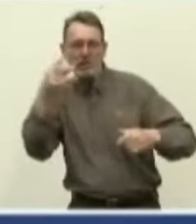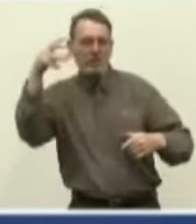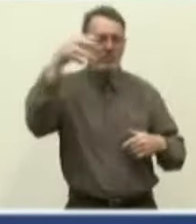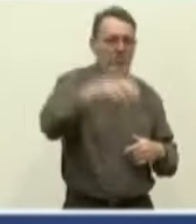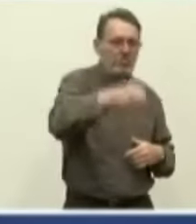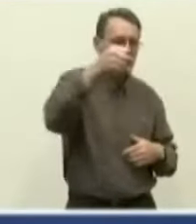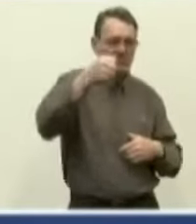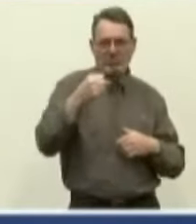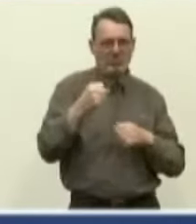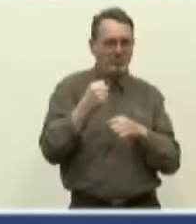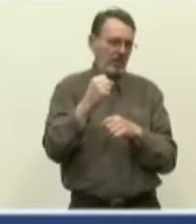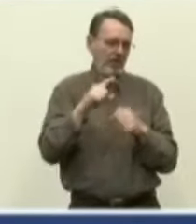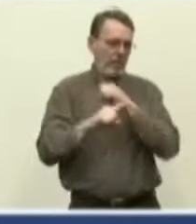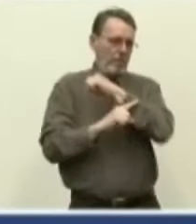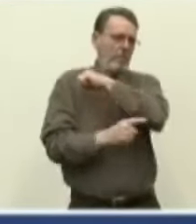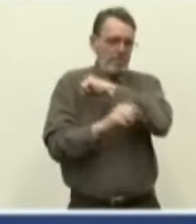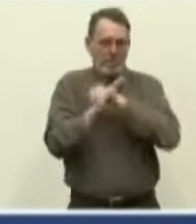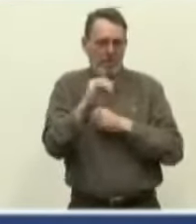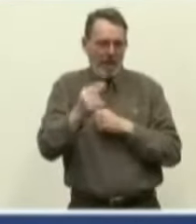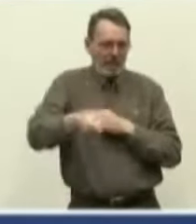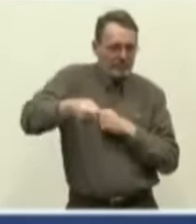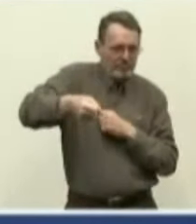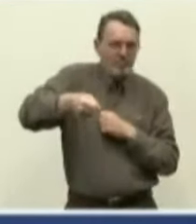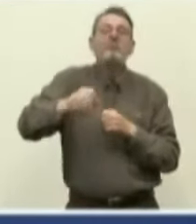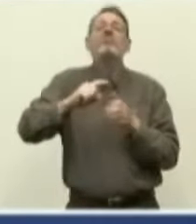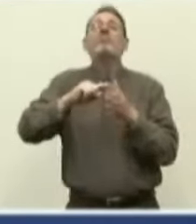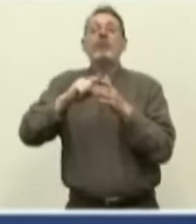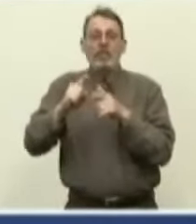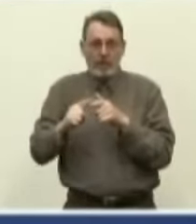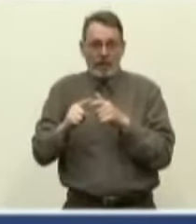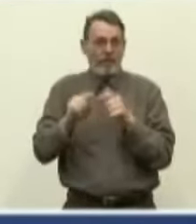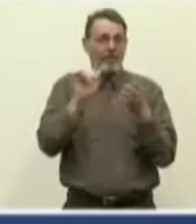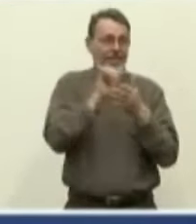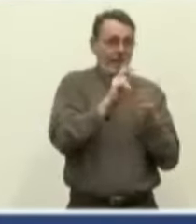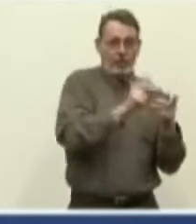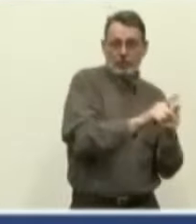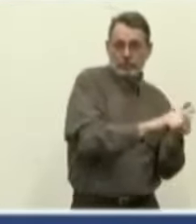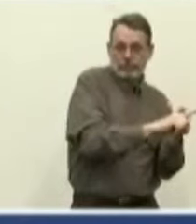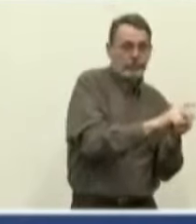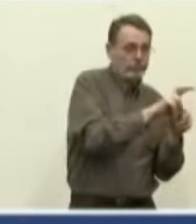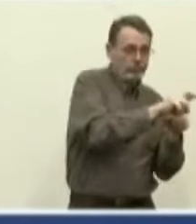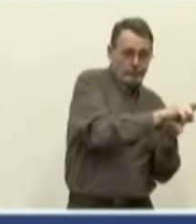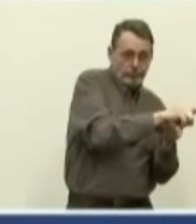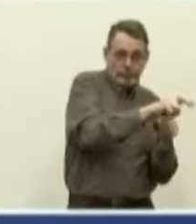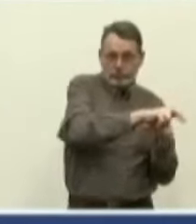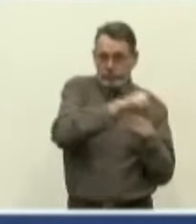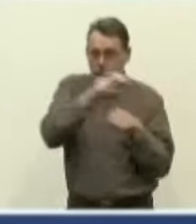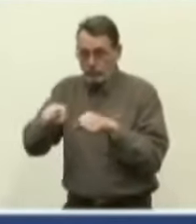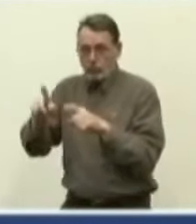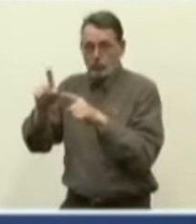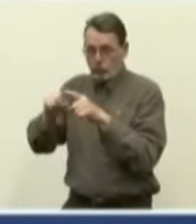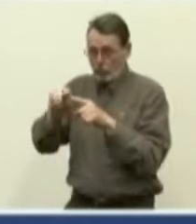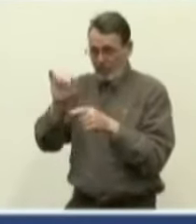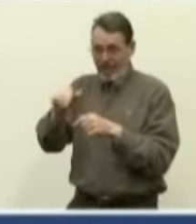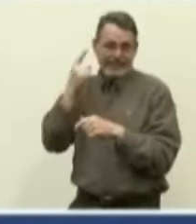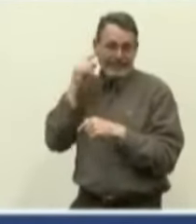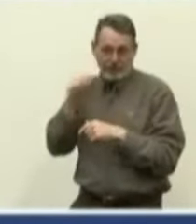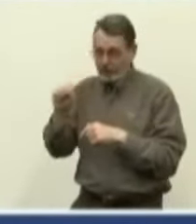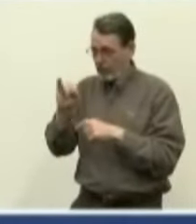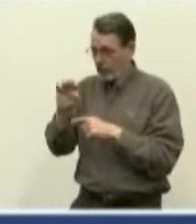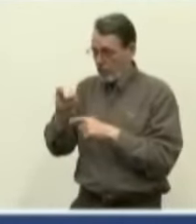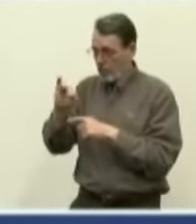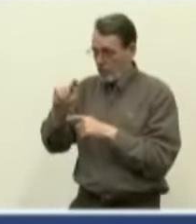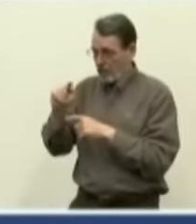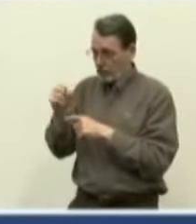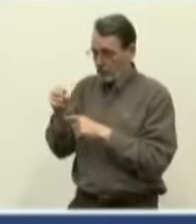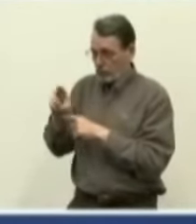bag. The suspect then entered a silver Mitsubishi which left the area. The vehicle had the same license